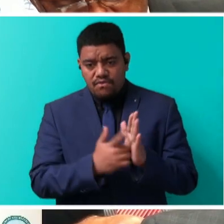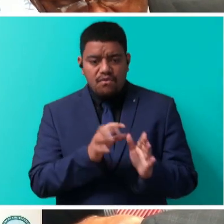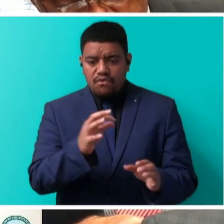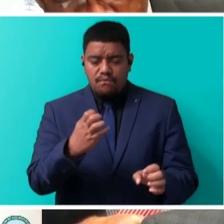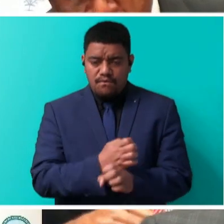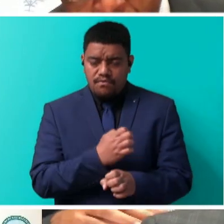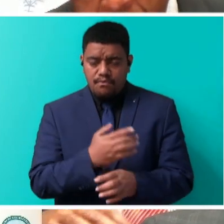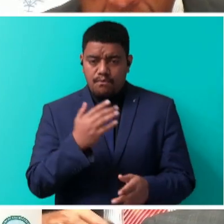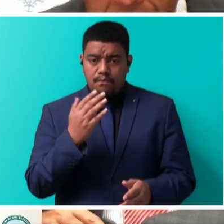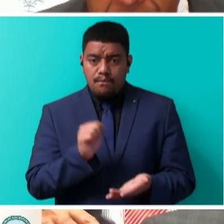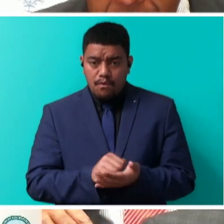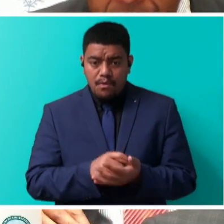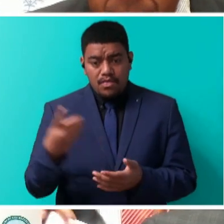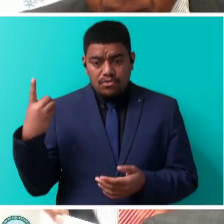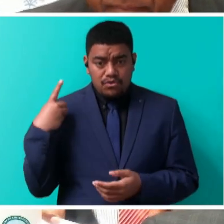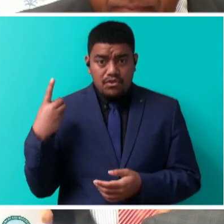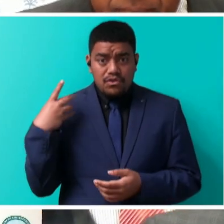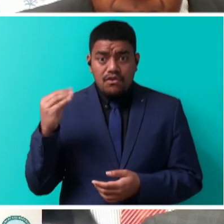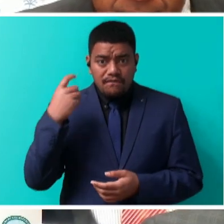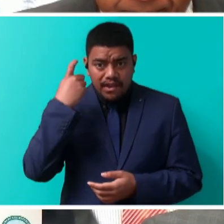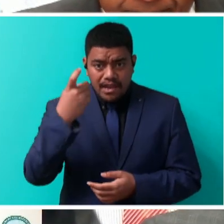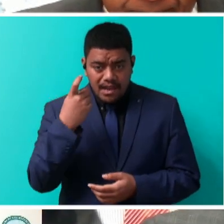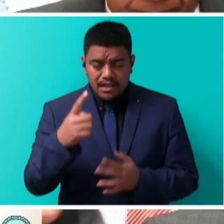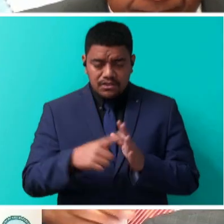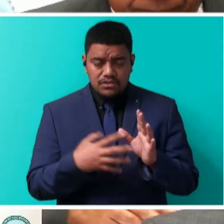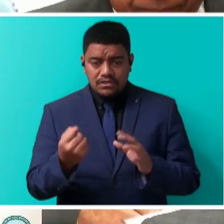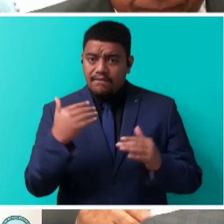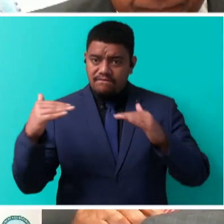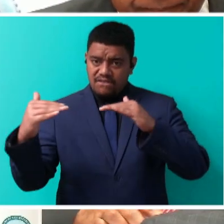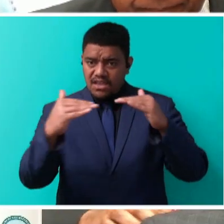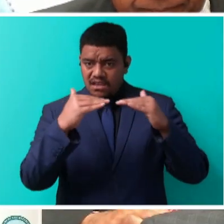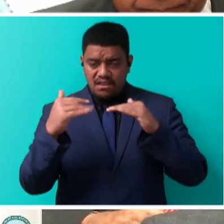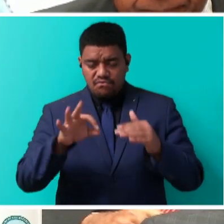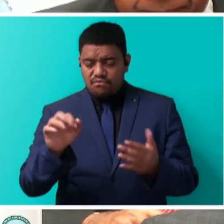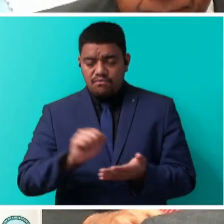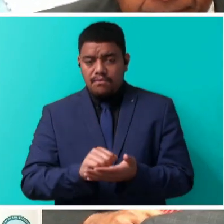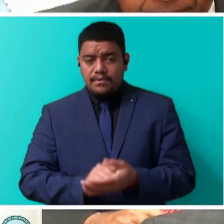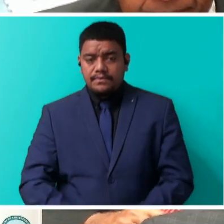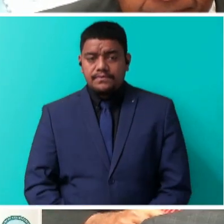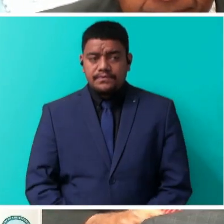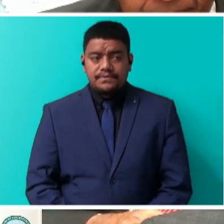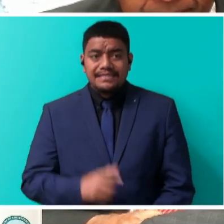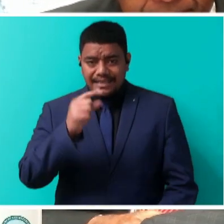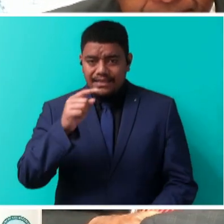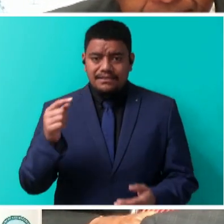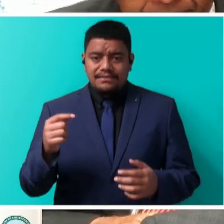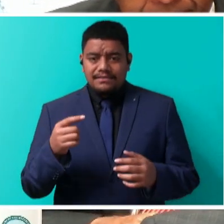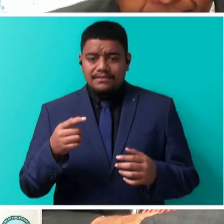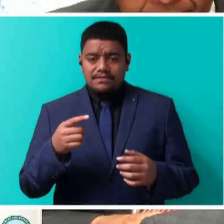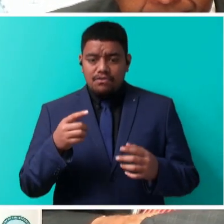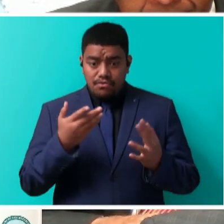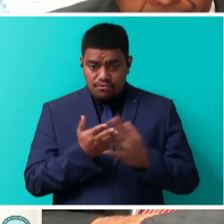consideration such as duty of care, justice, fairness, and procedural justice. There can be justifiable exceptions,